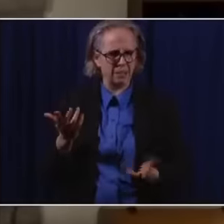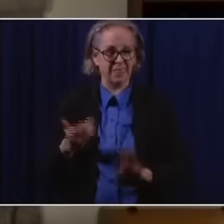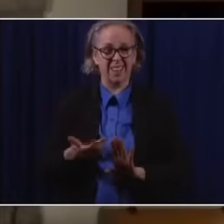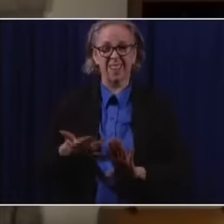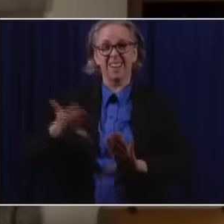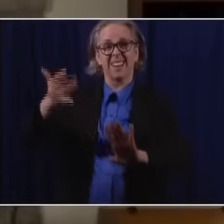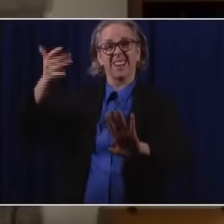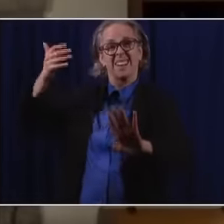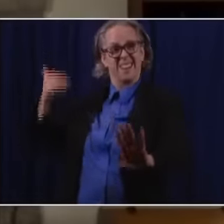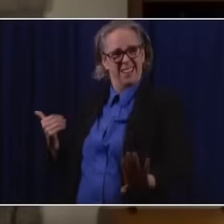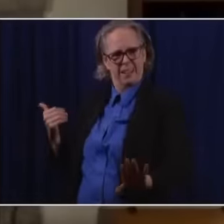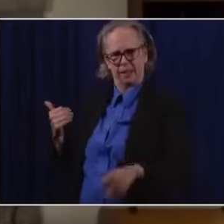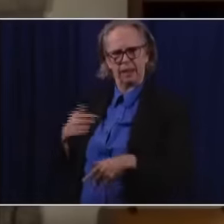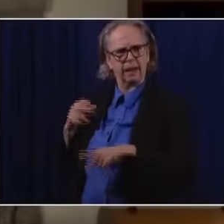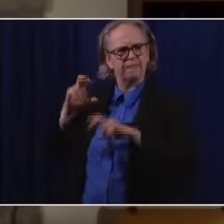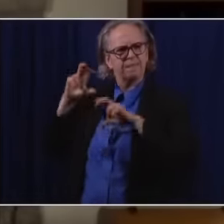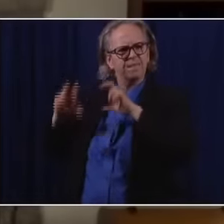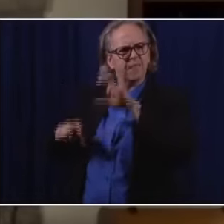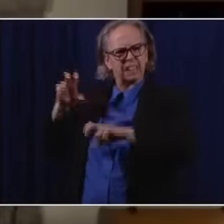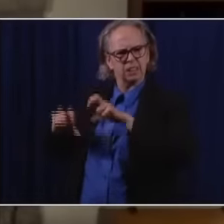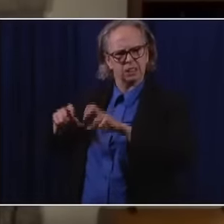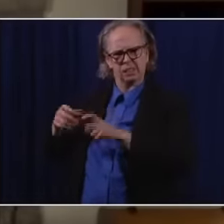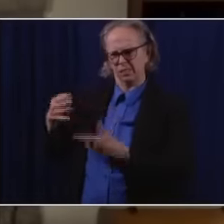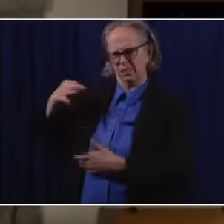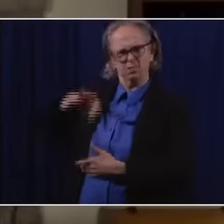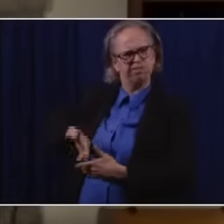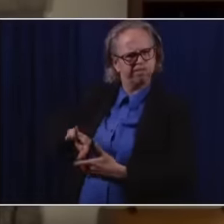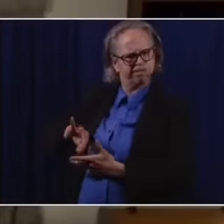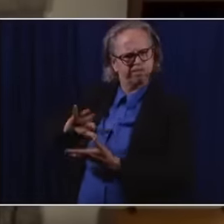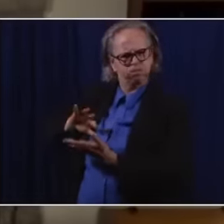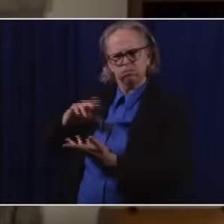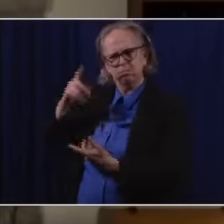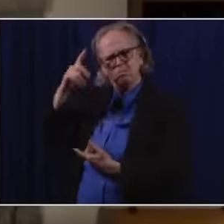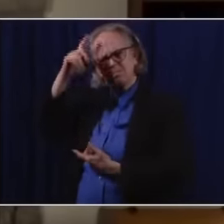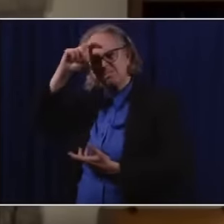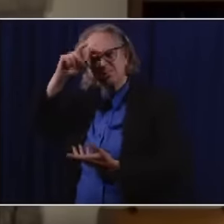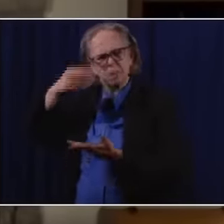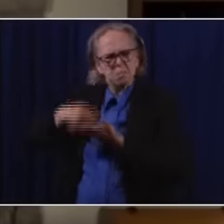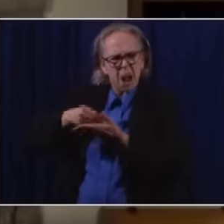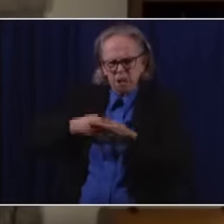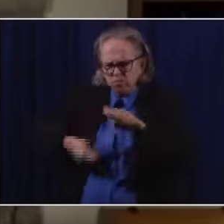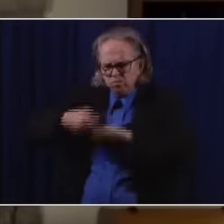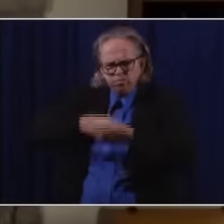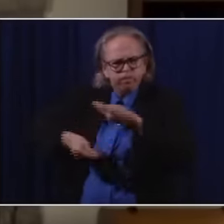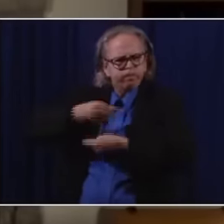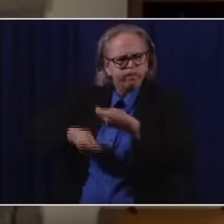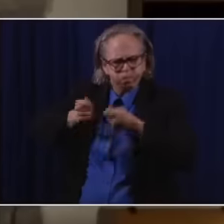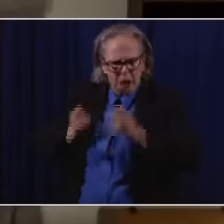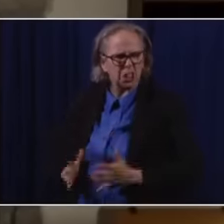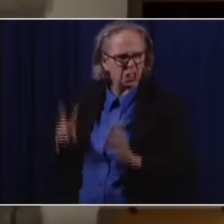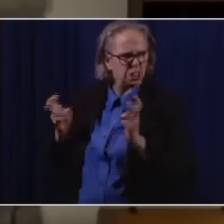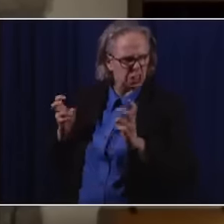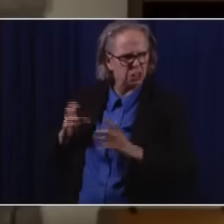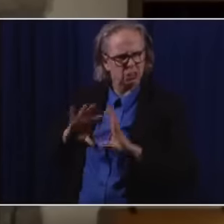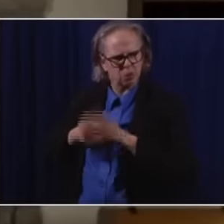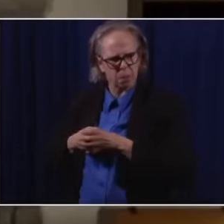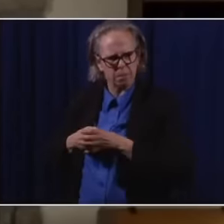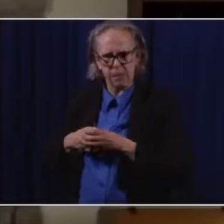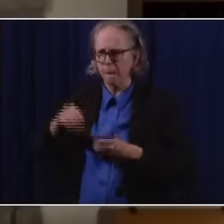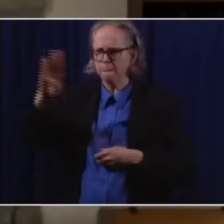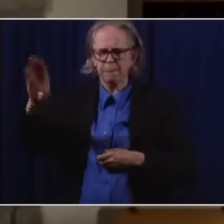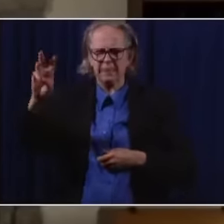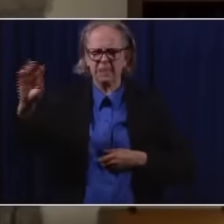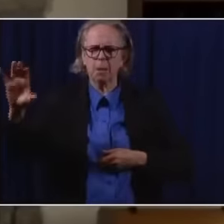declining number of claims each year, and prudent fiscal management. So our companies are doing well. BWC has been run very, very